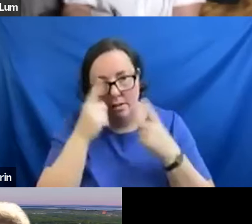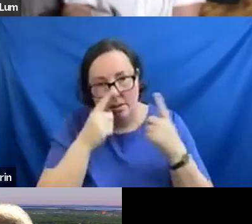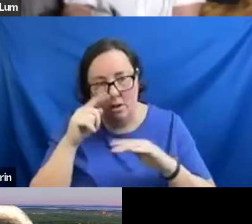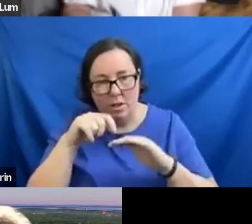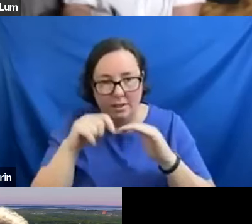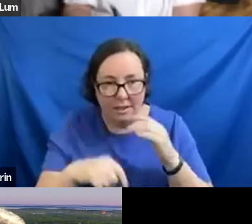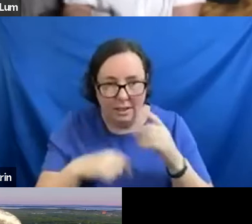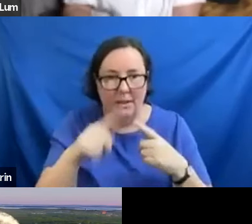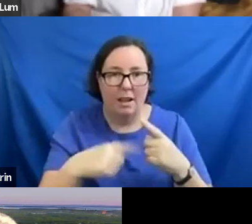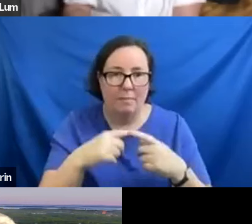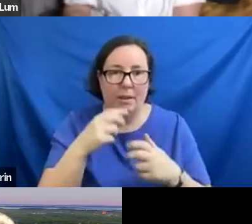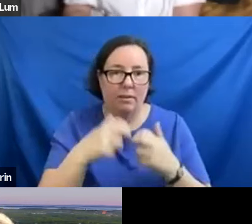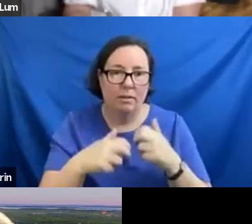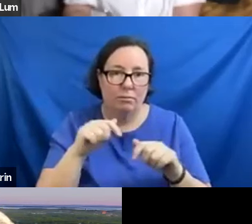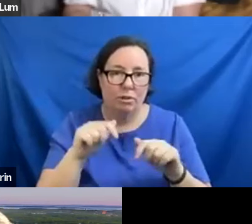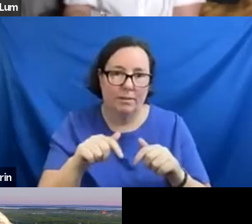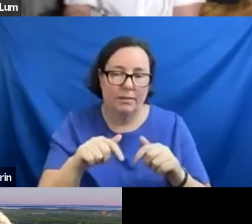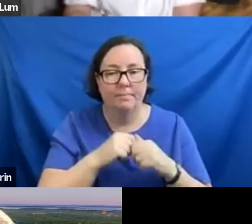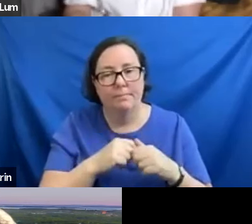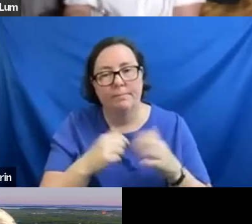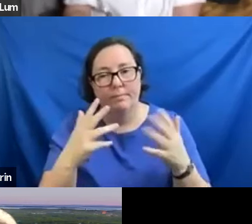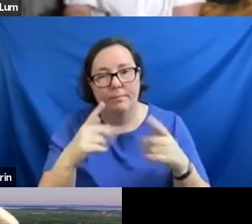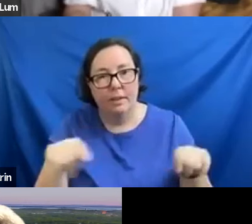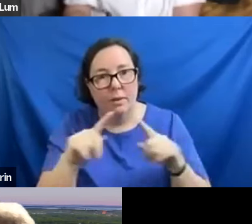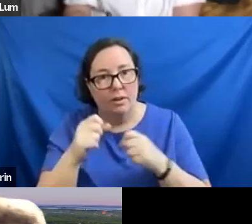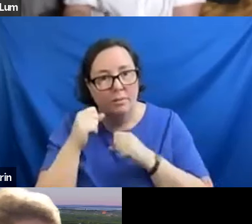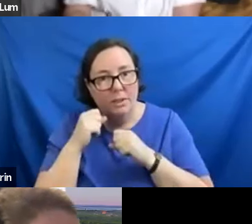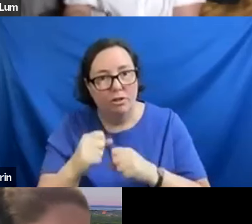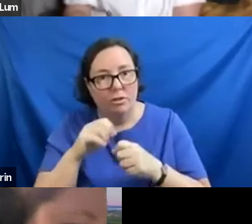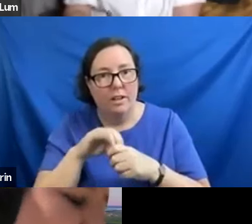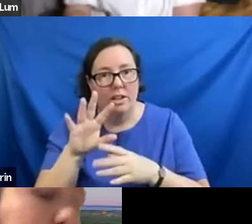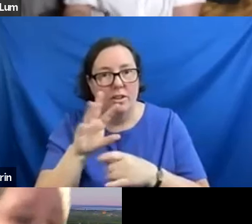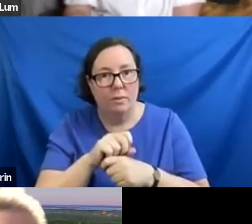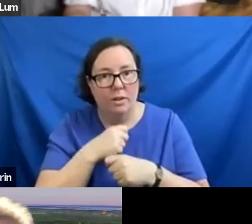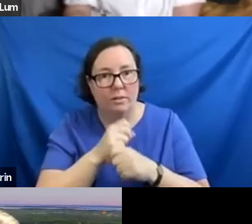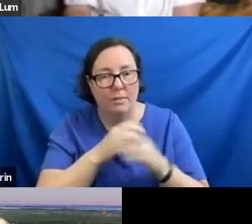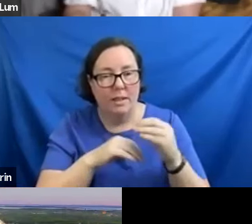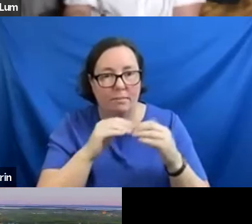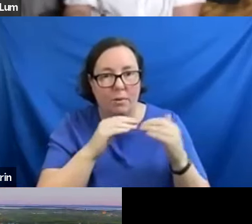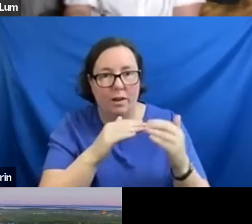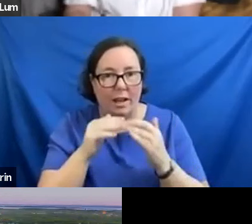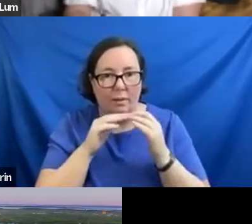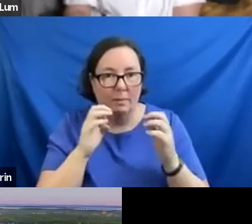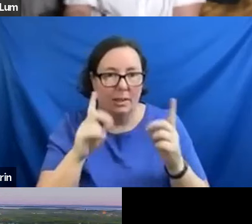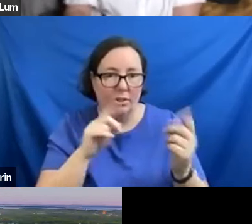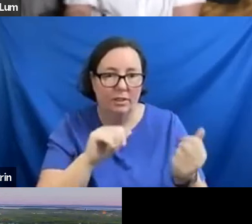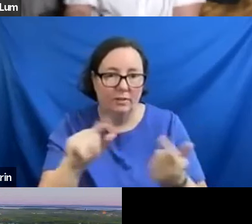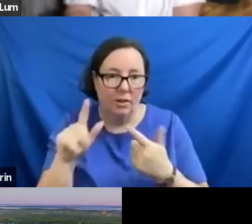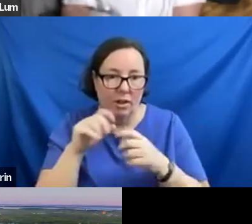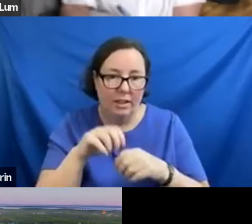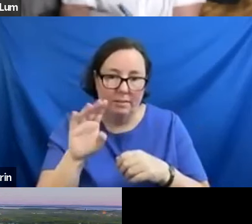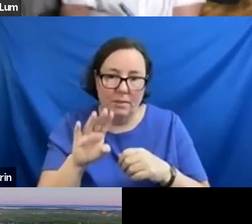these problems. And I want you to be strong in your work towards making a more equitable education for everyone in